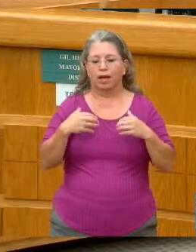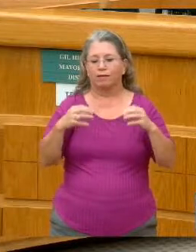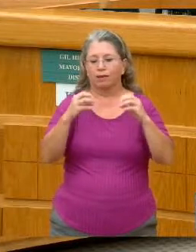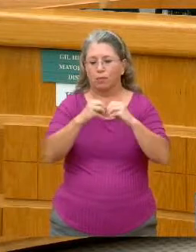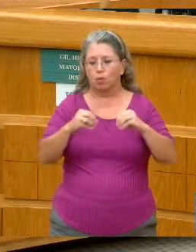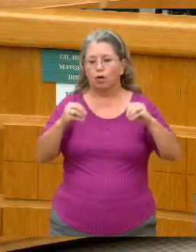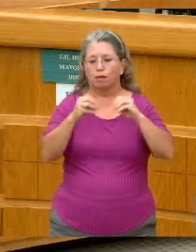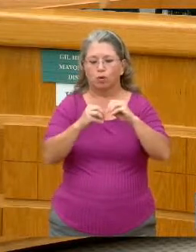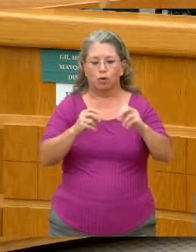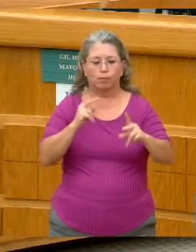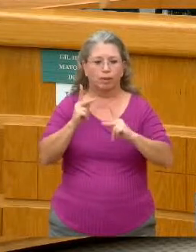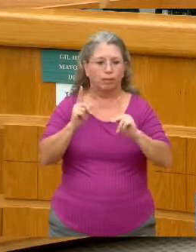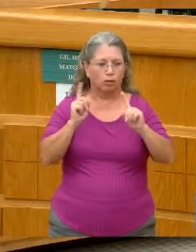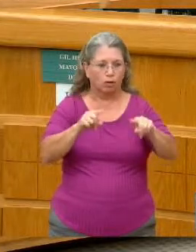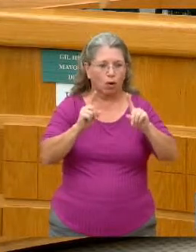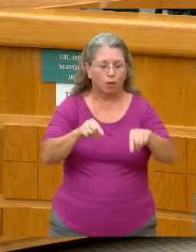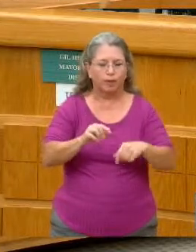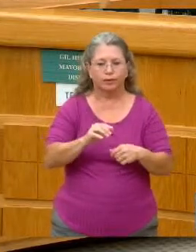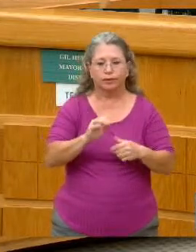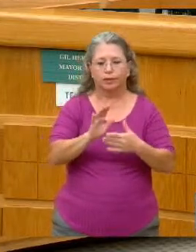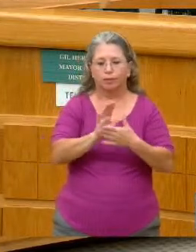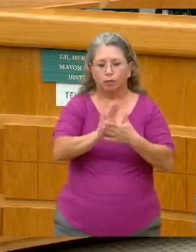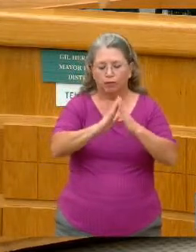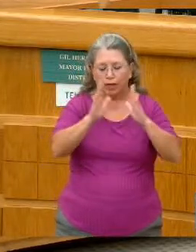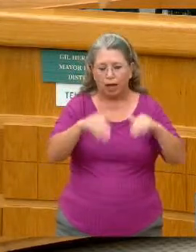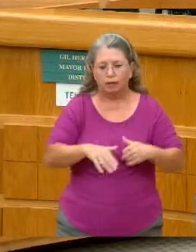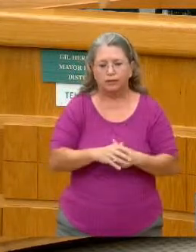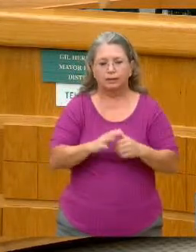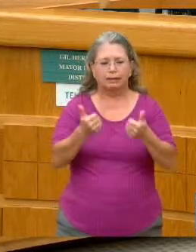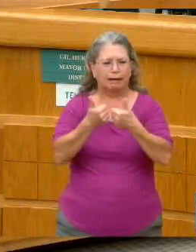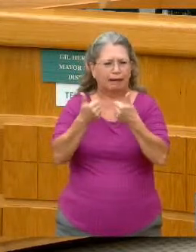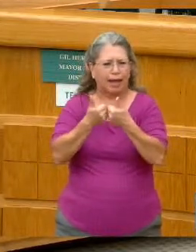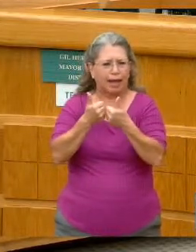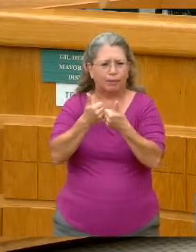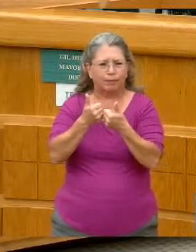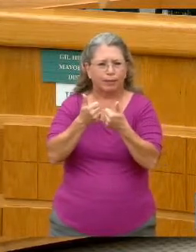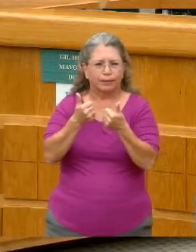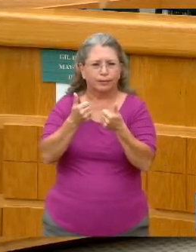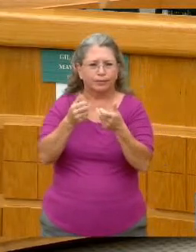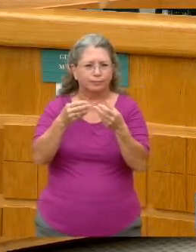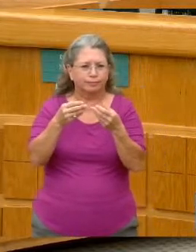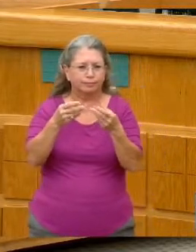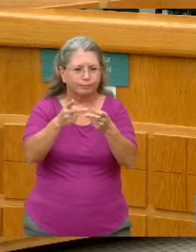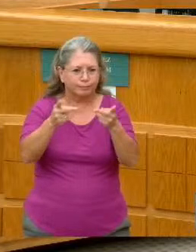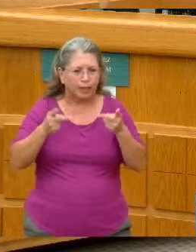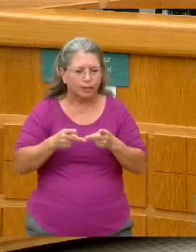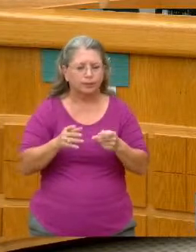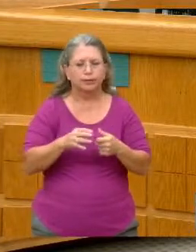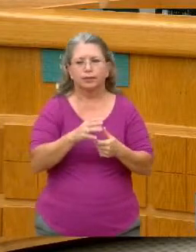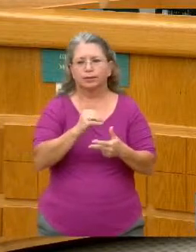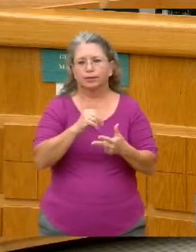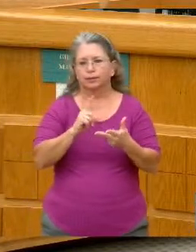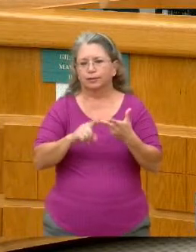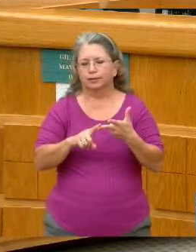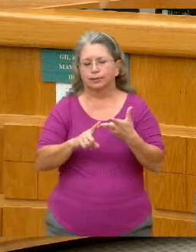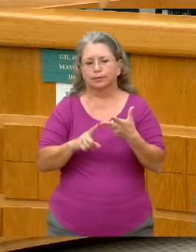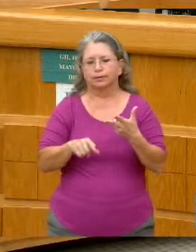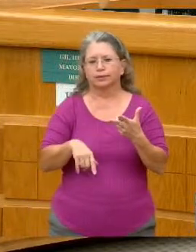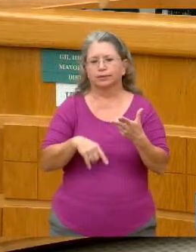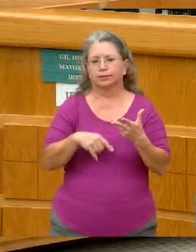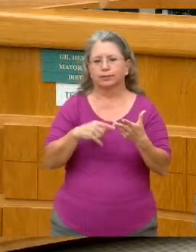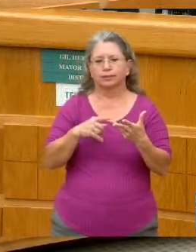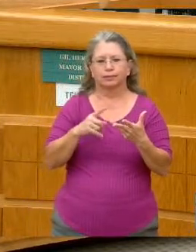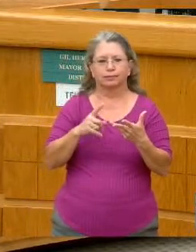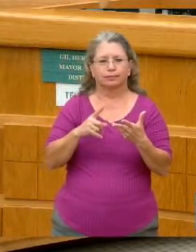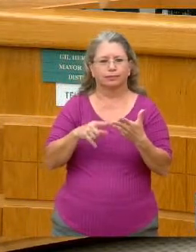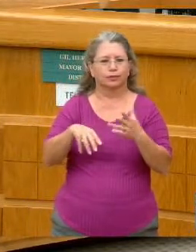gaming centers and movie theaters, all those things are ticking upwards now. And it points to increasing transmission